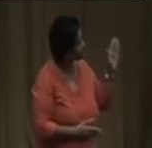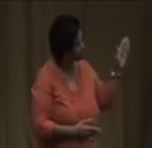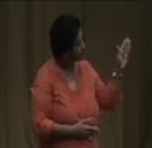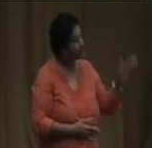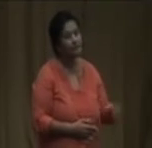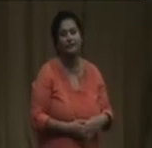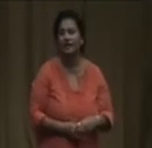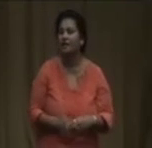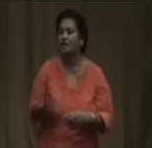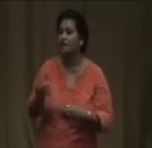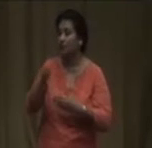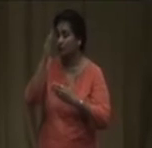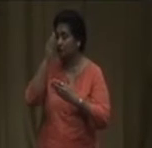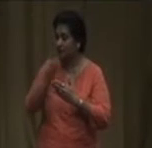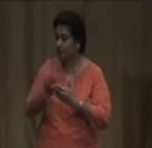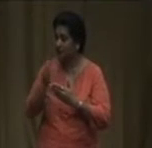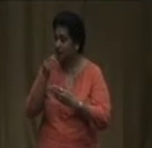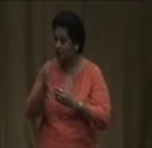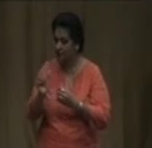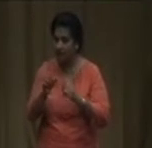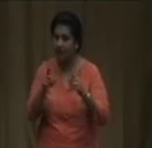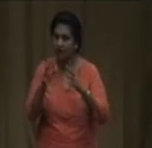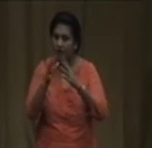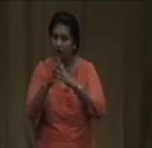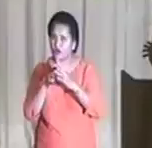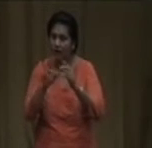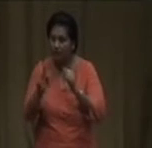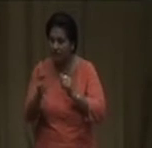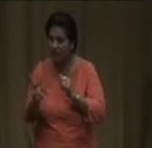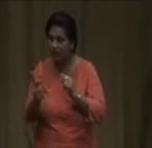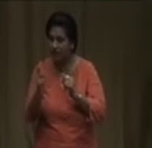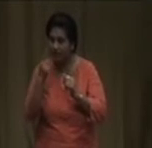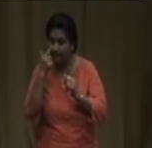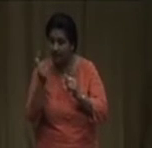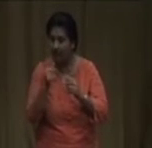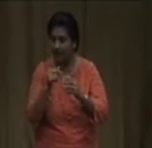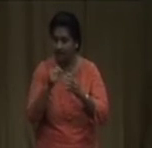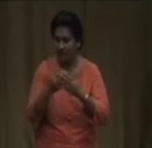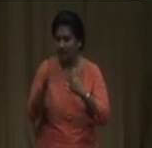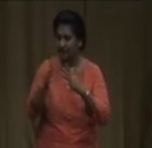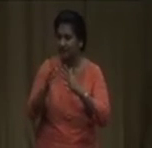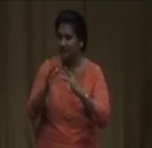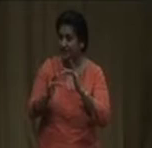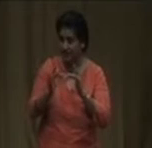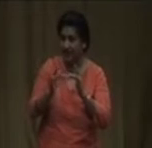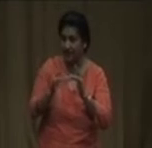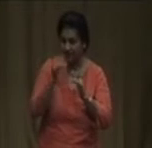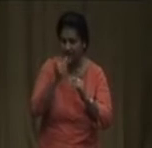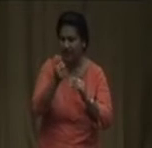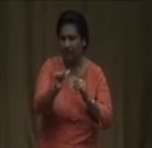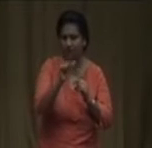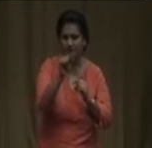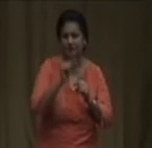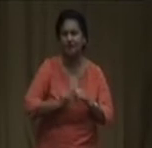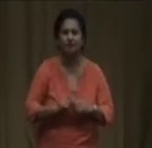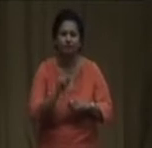to annotate any web page they find on the internet and have discussions on those annotations that they find on